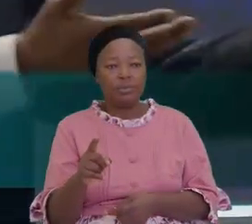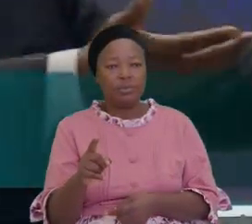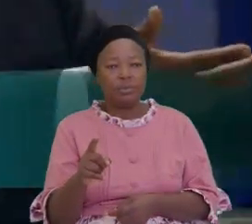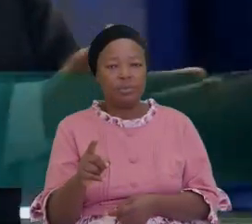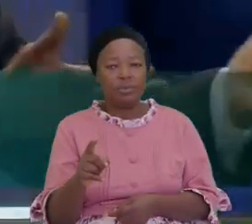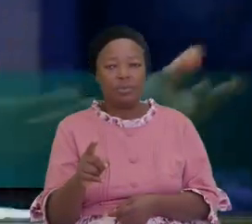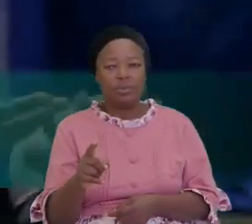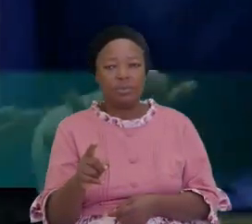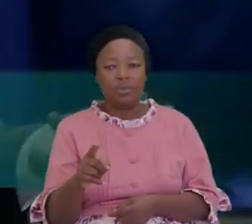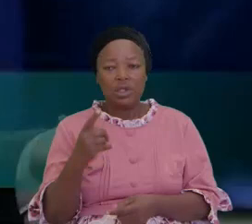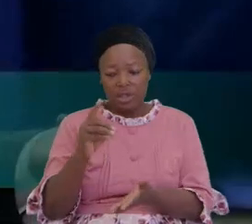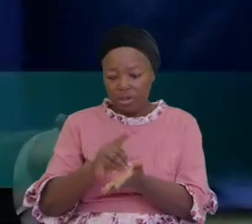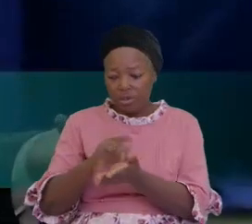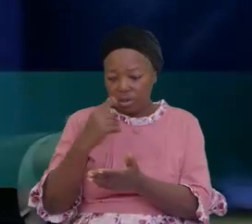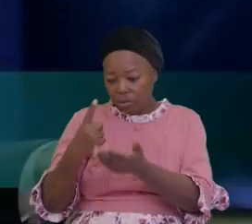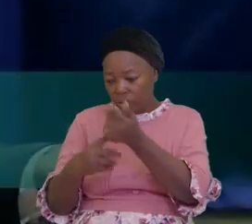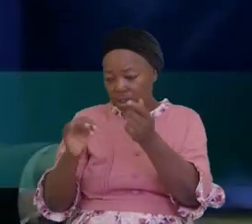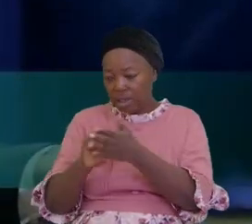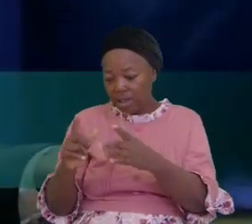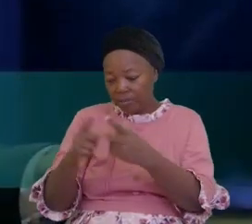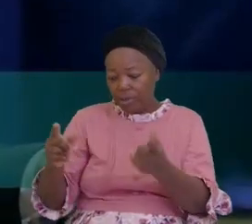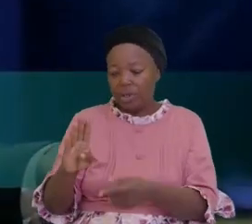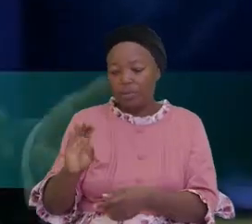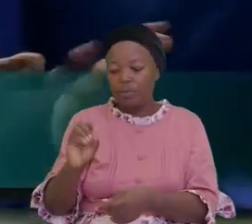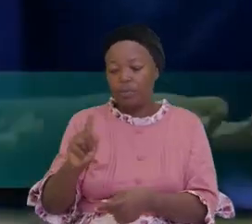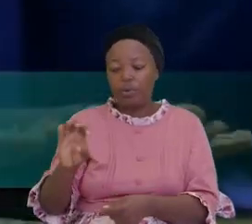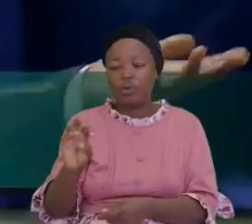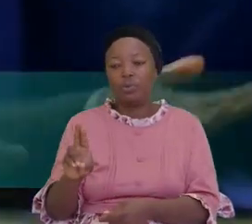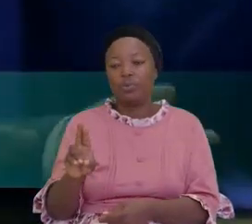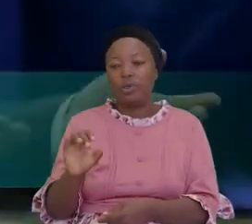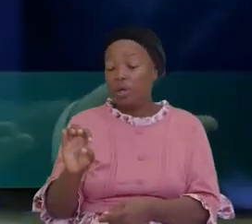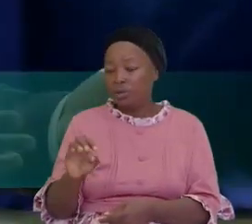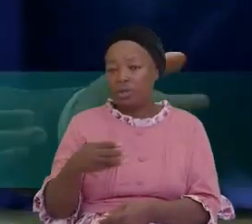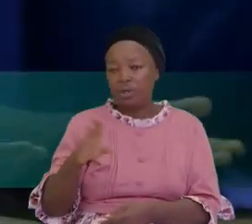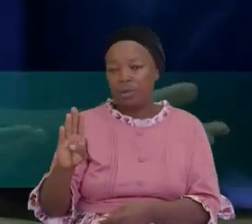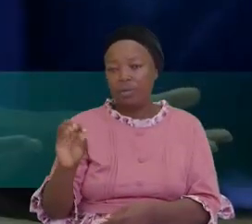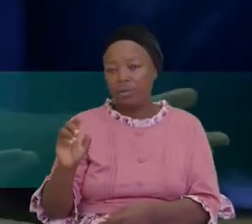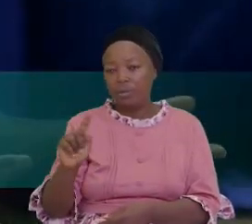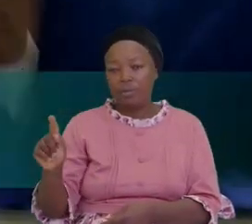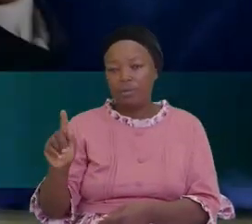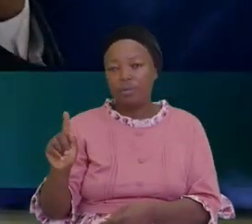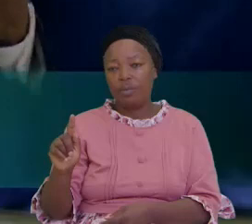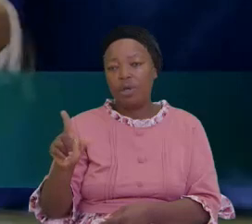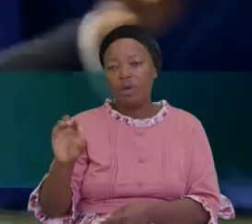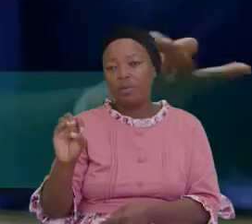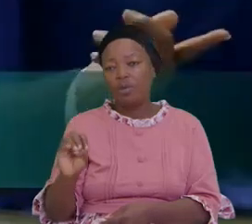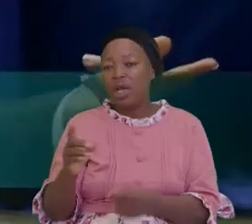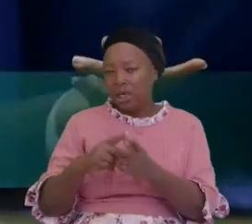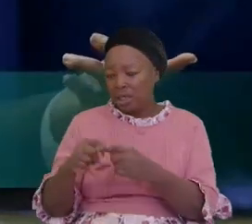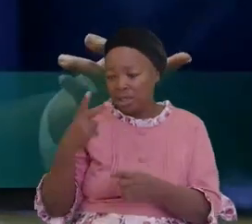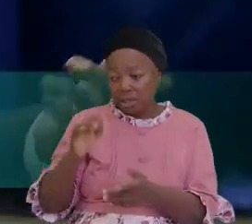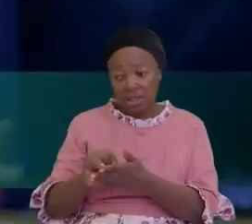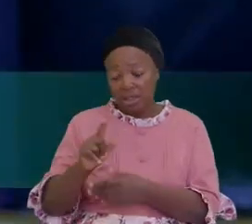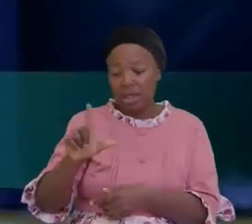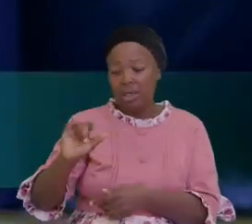The doctor is holding the big bottle. And he's saying the liquid here that will take